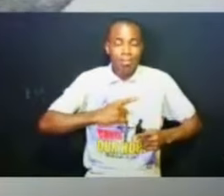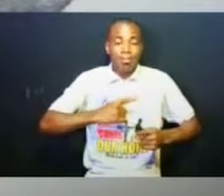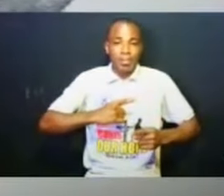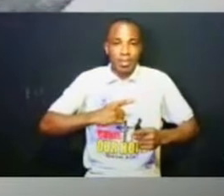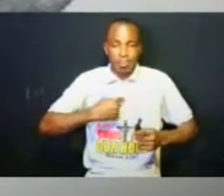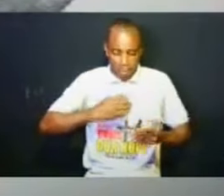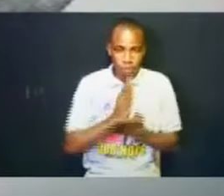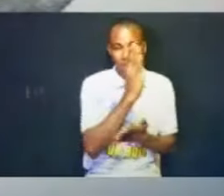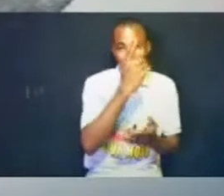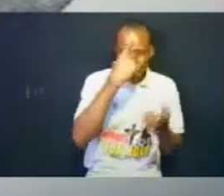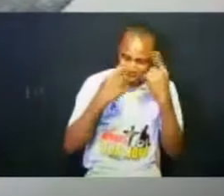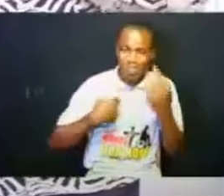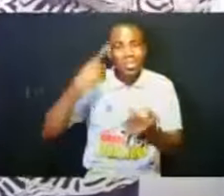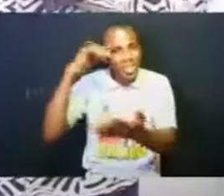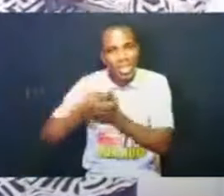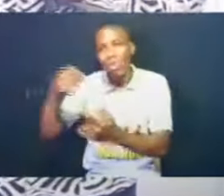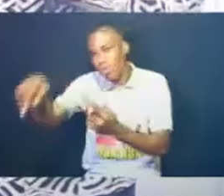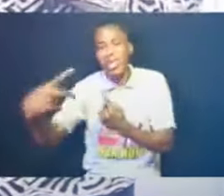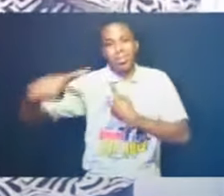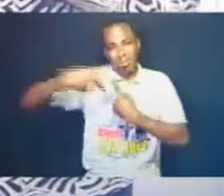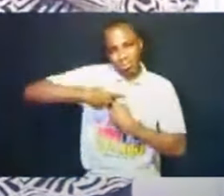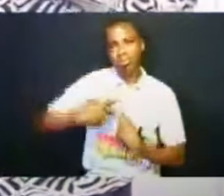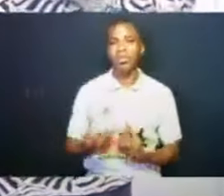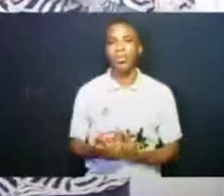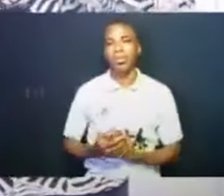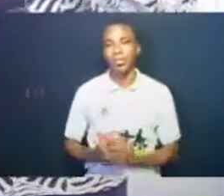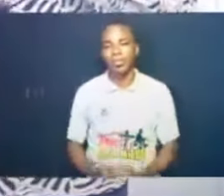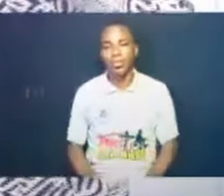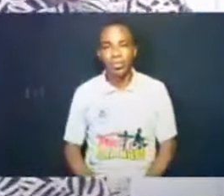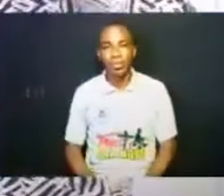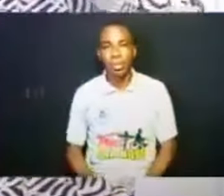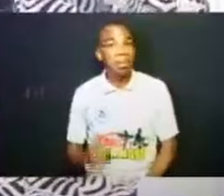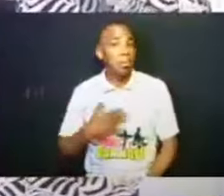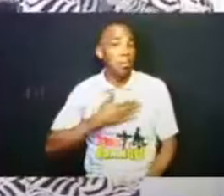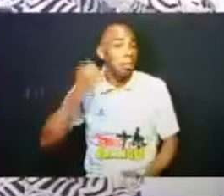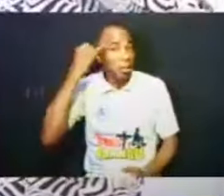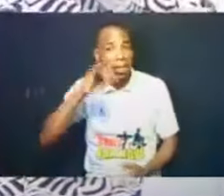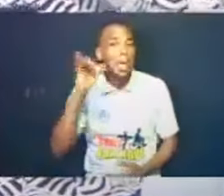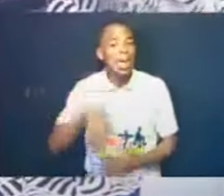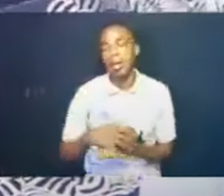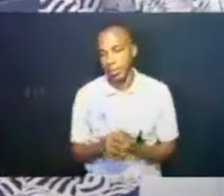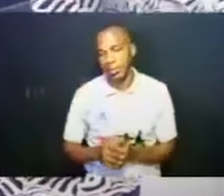treated unjustly from their own judgment and perspective.